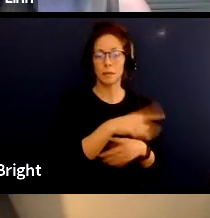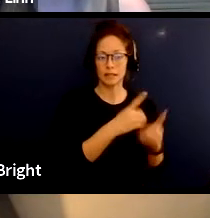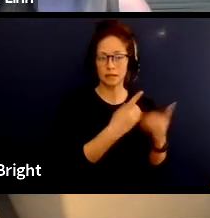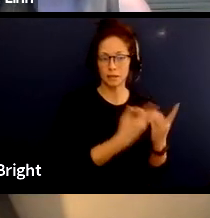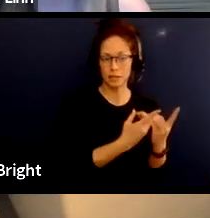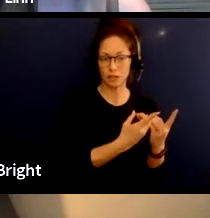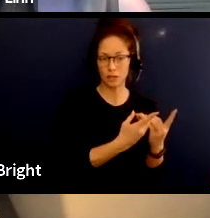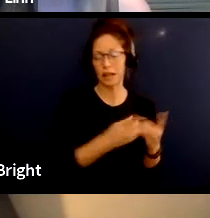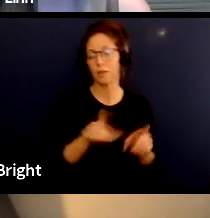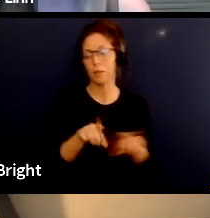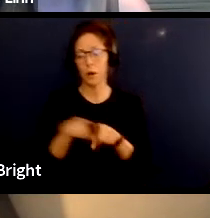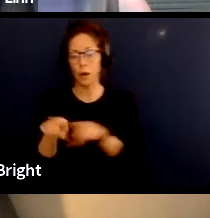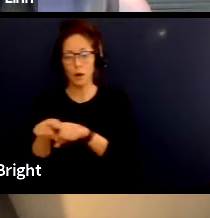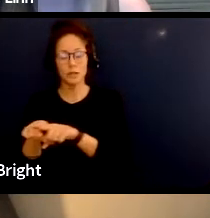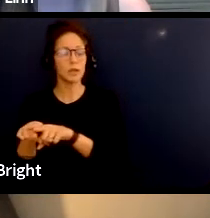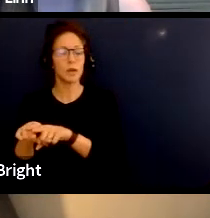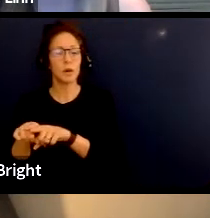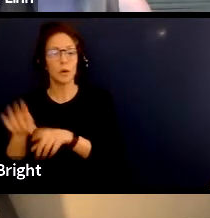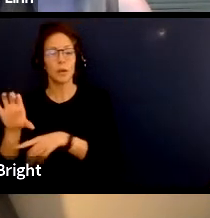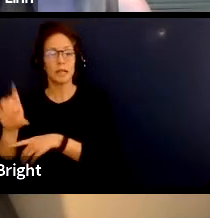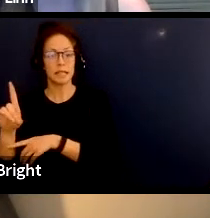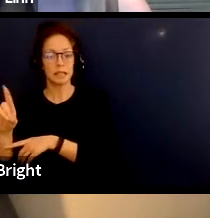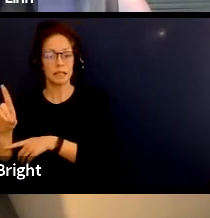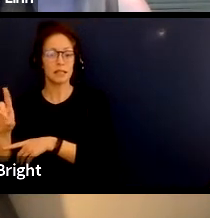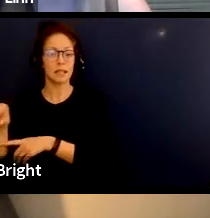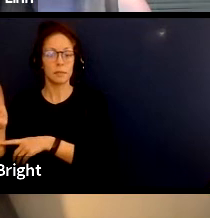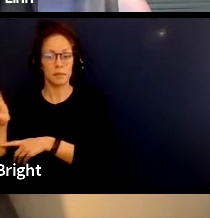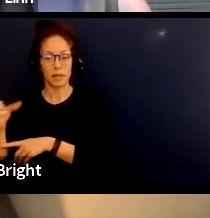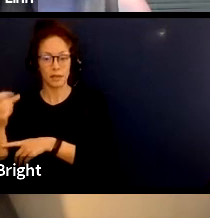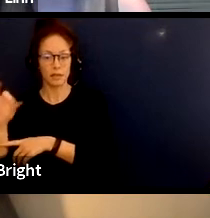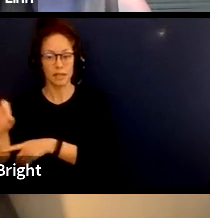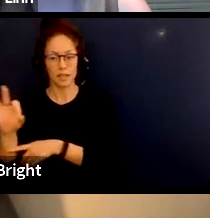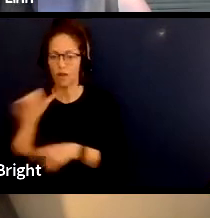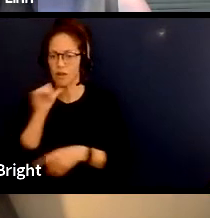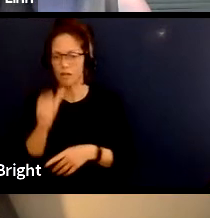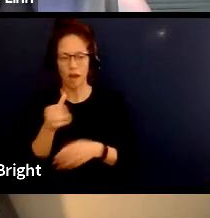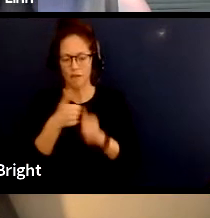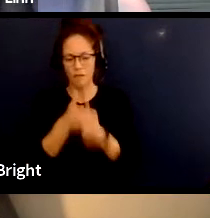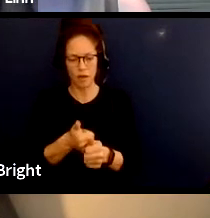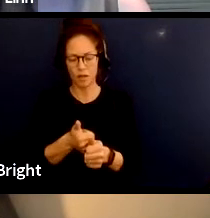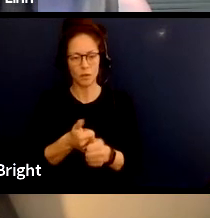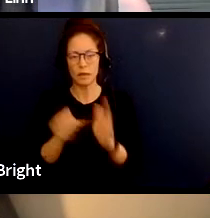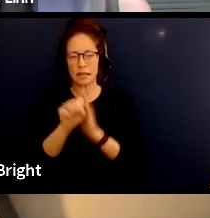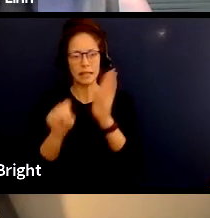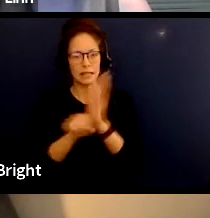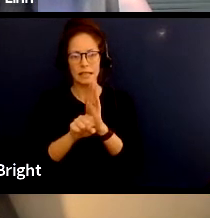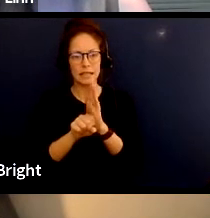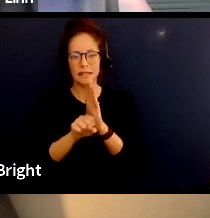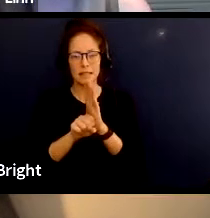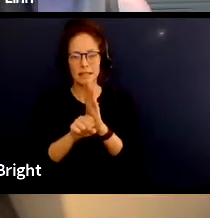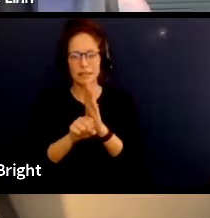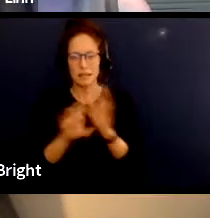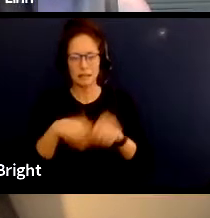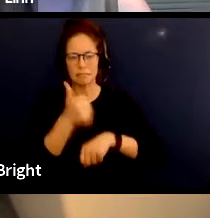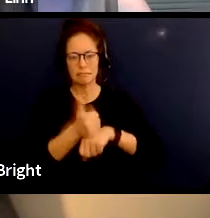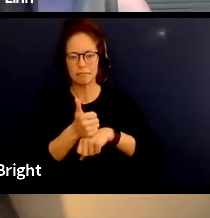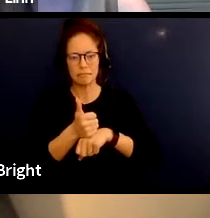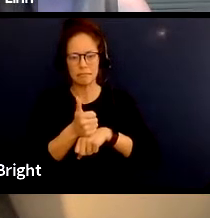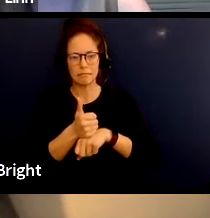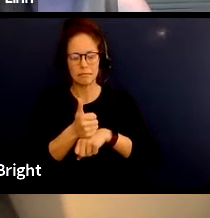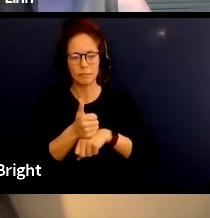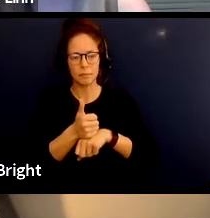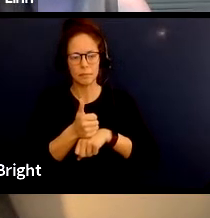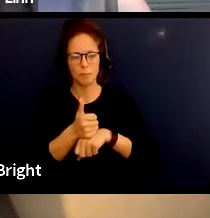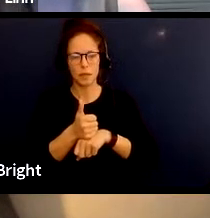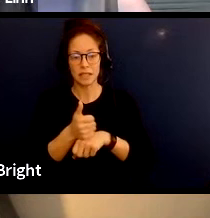ignoring the state guidelines for the return of in-person school. As previously stated, our numbers are double what is